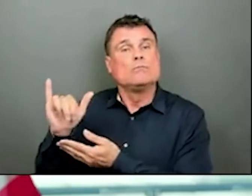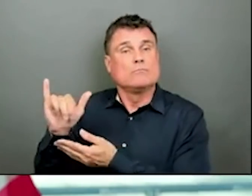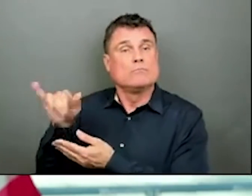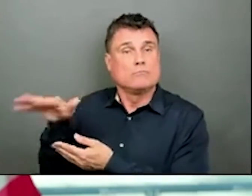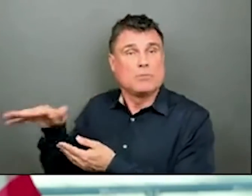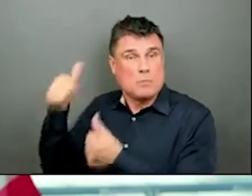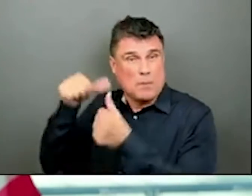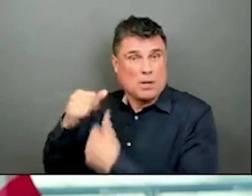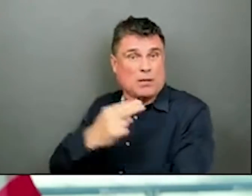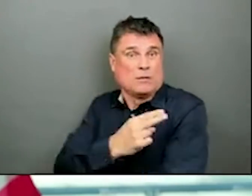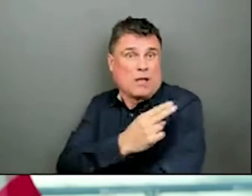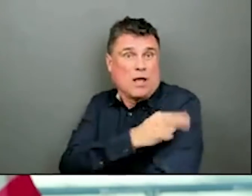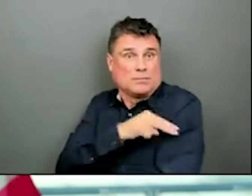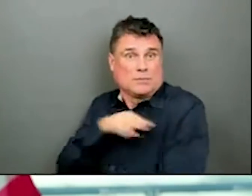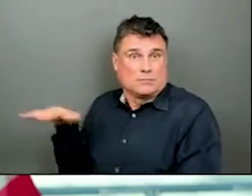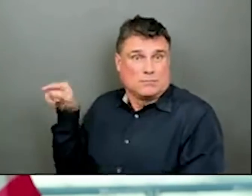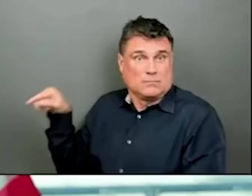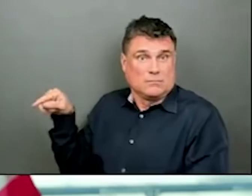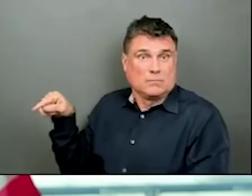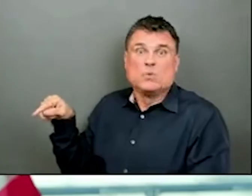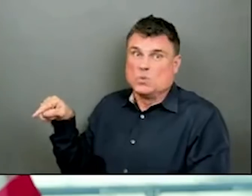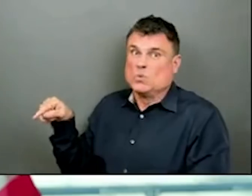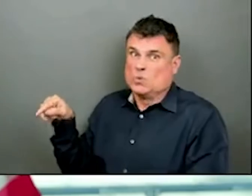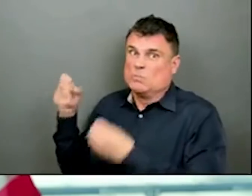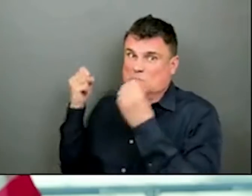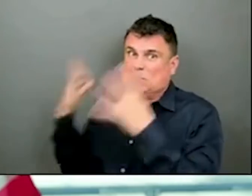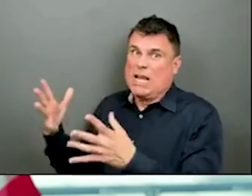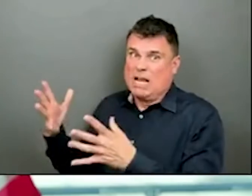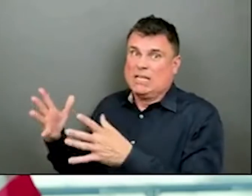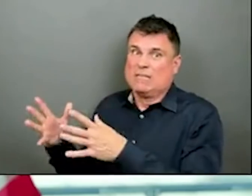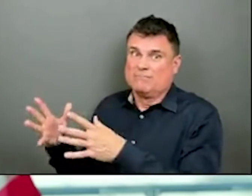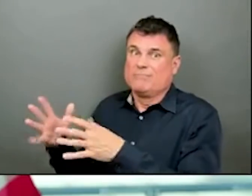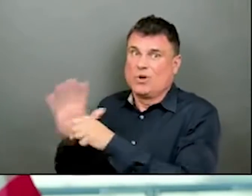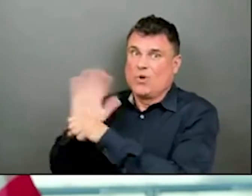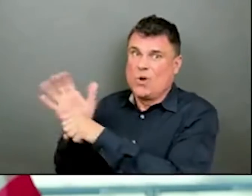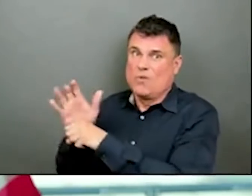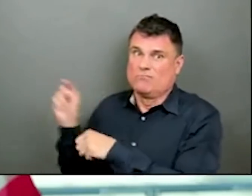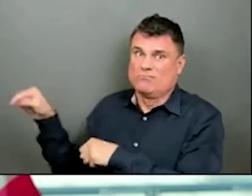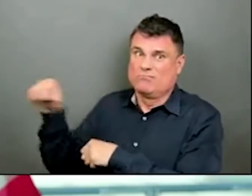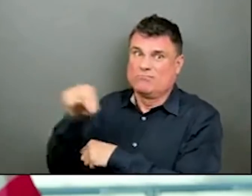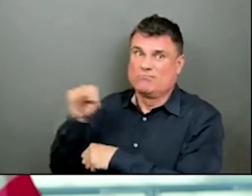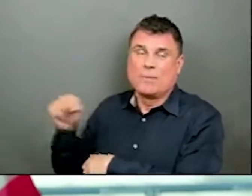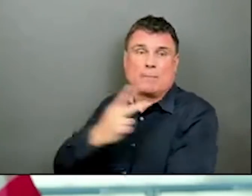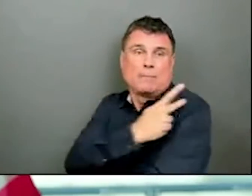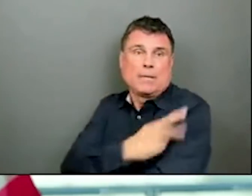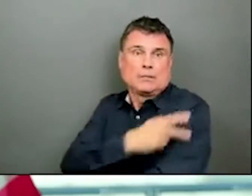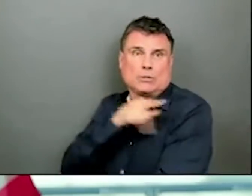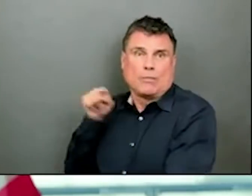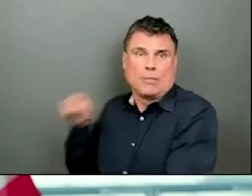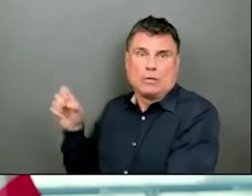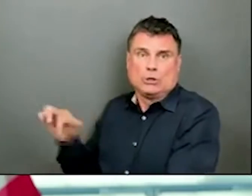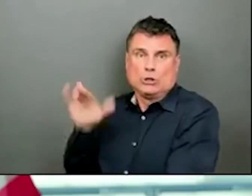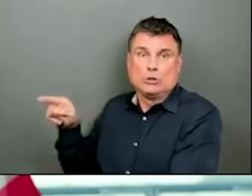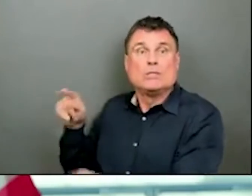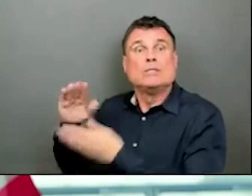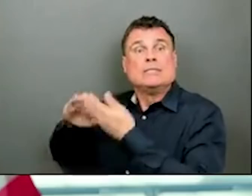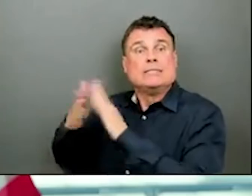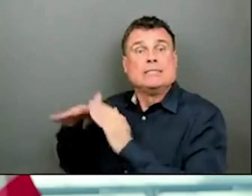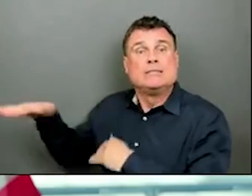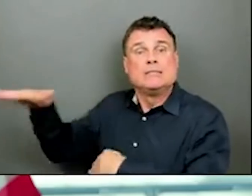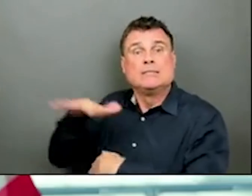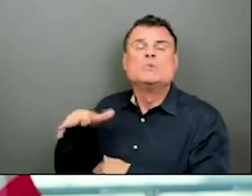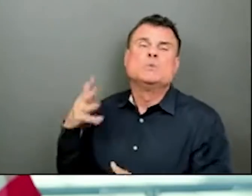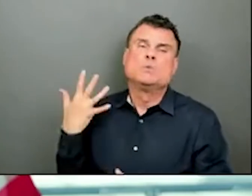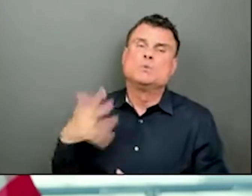the critical care patients and COVID patients are, and where we know the community itself has